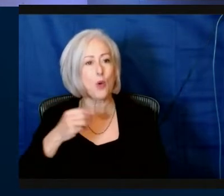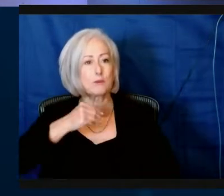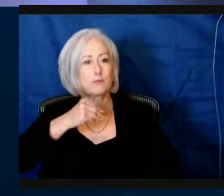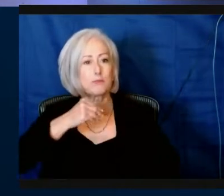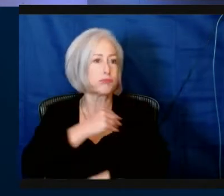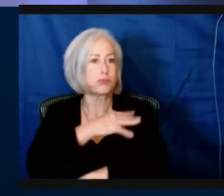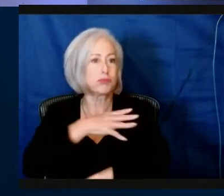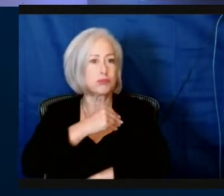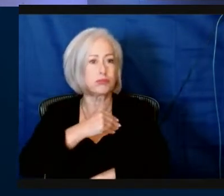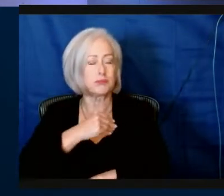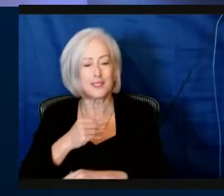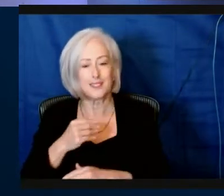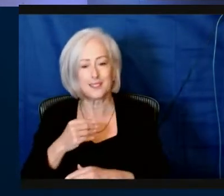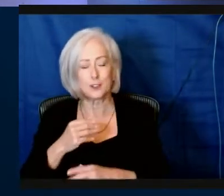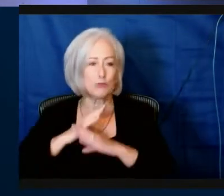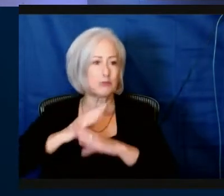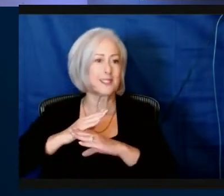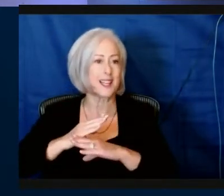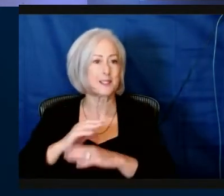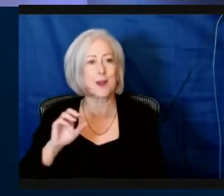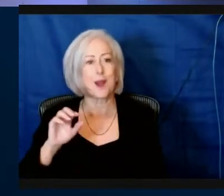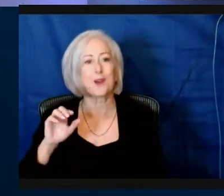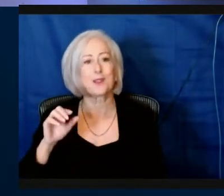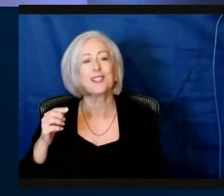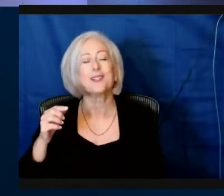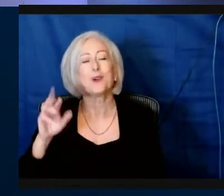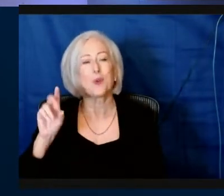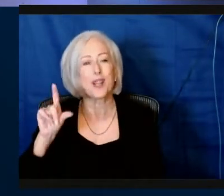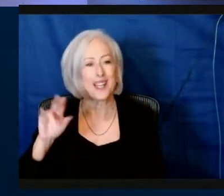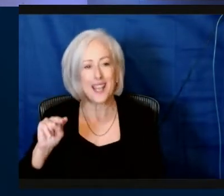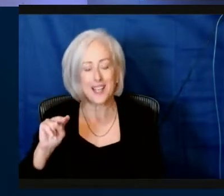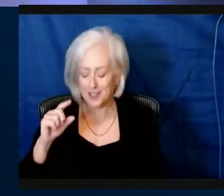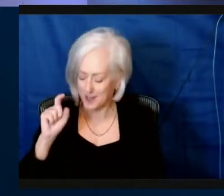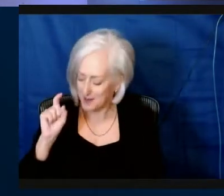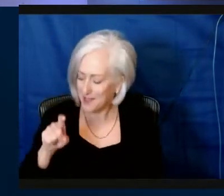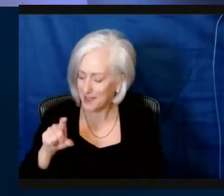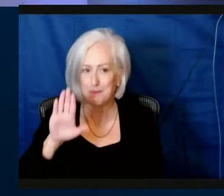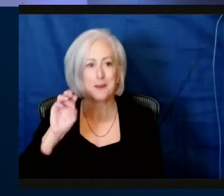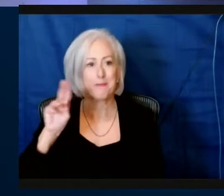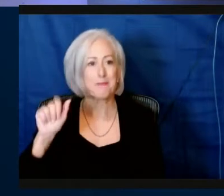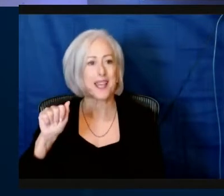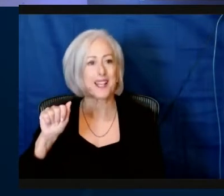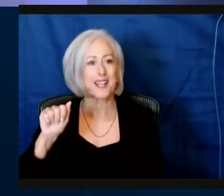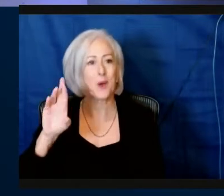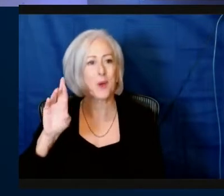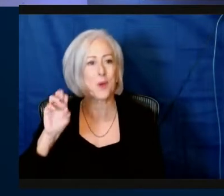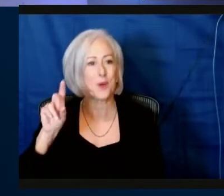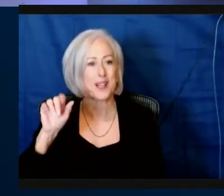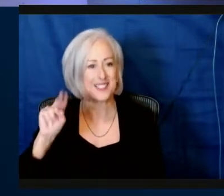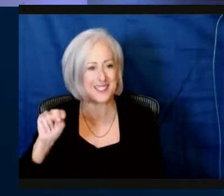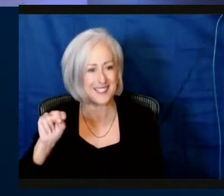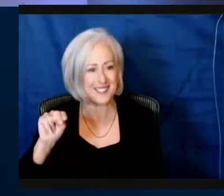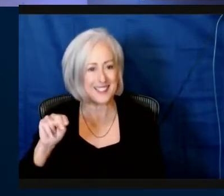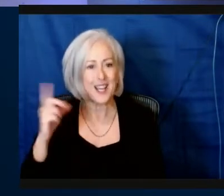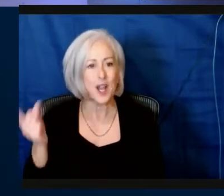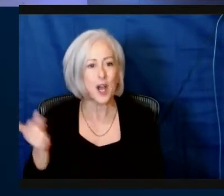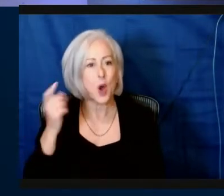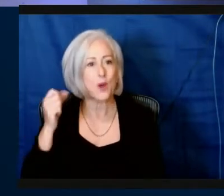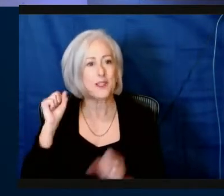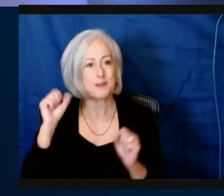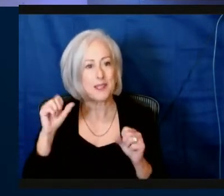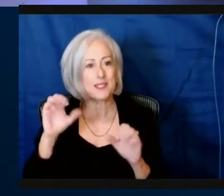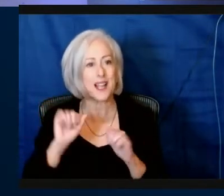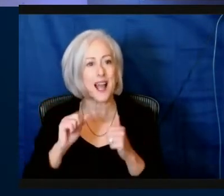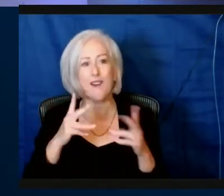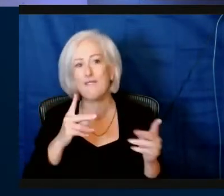radiation. I must have been that beta-arrestin 1 thing he was taking care of. And then, and I'm always impressed by how fast the antidotes could be developed. So I'm really